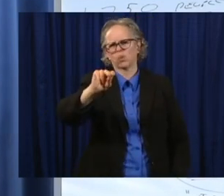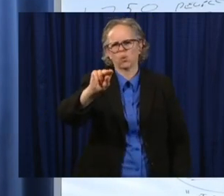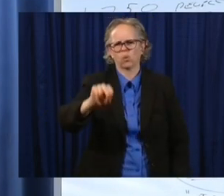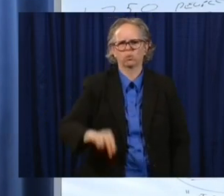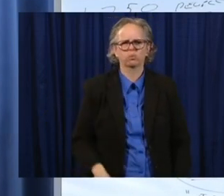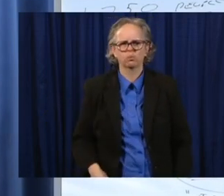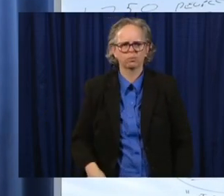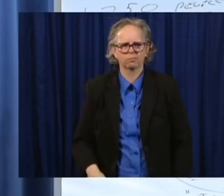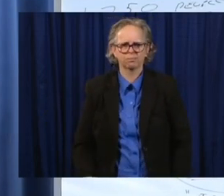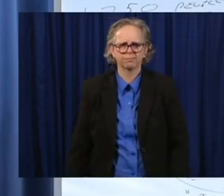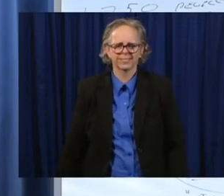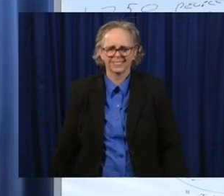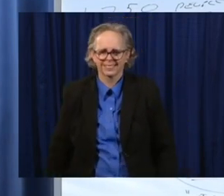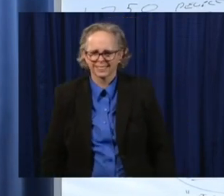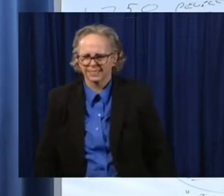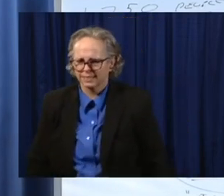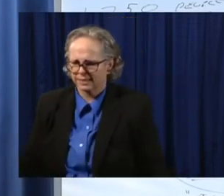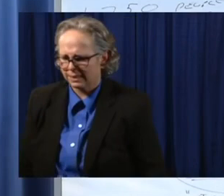Day.